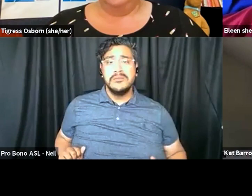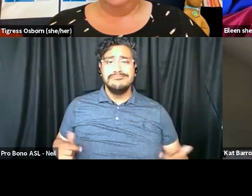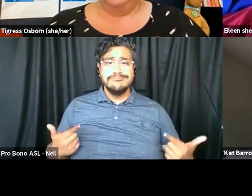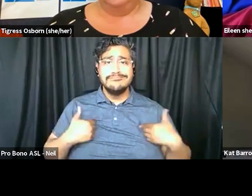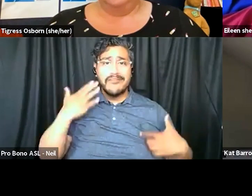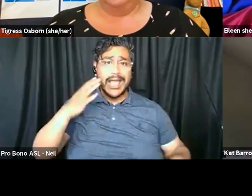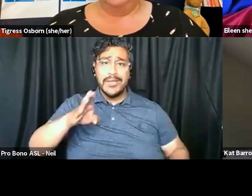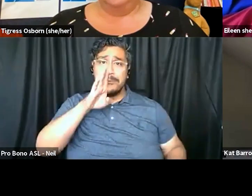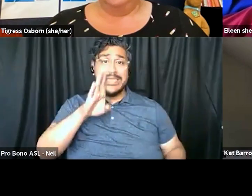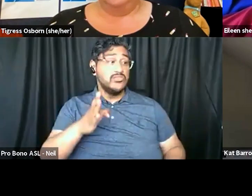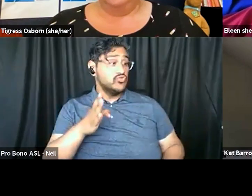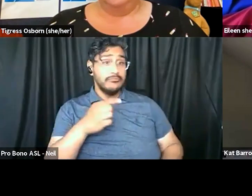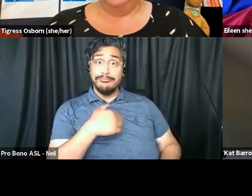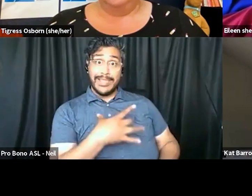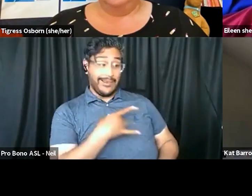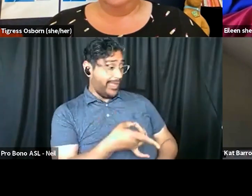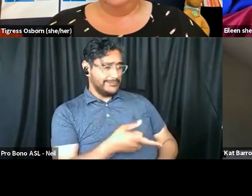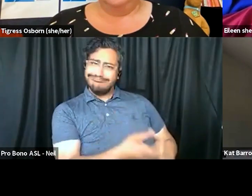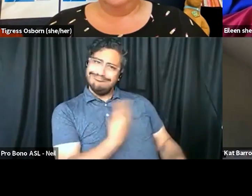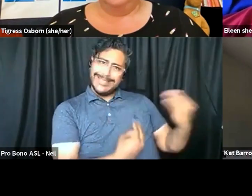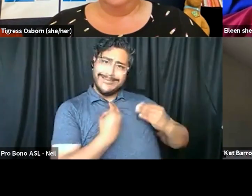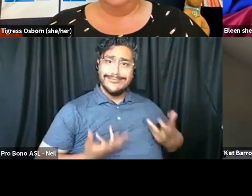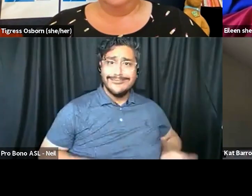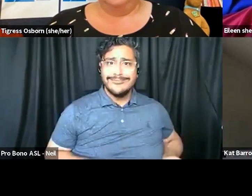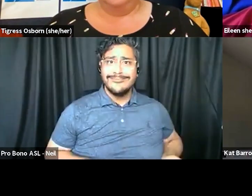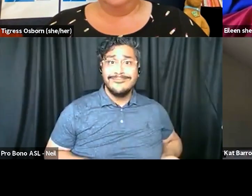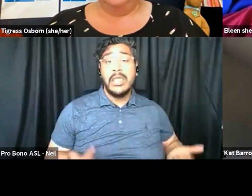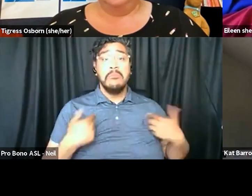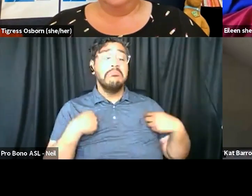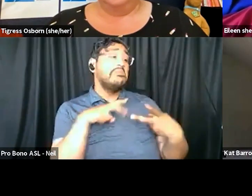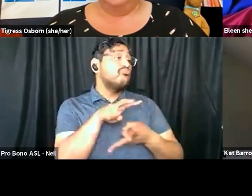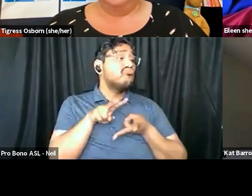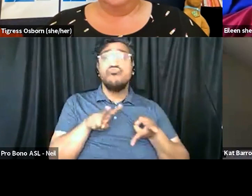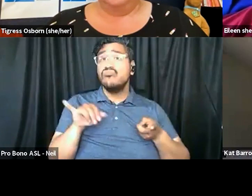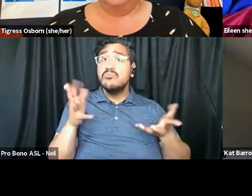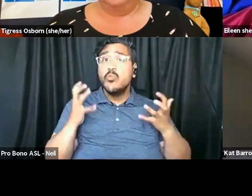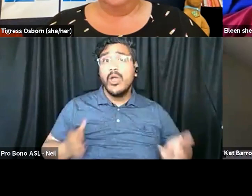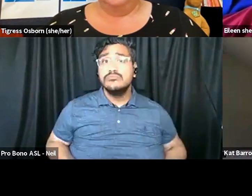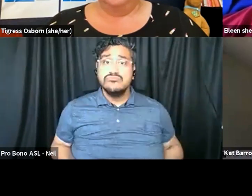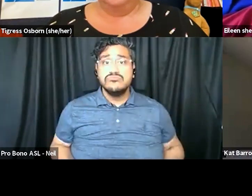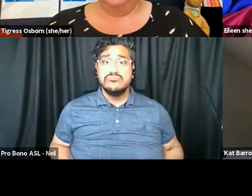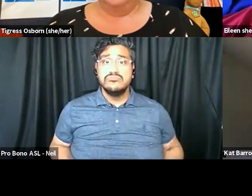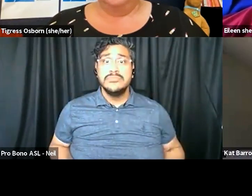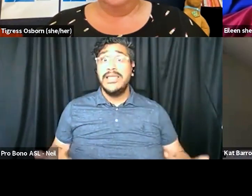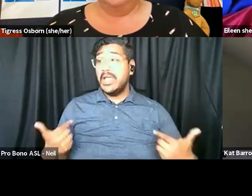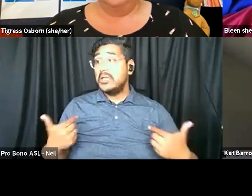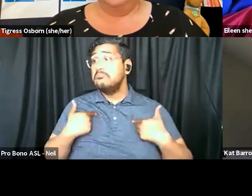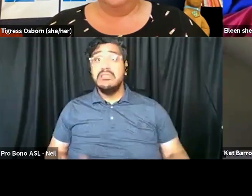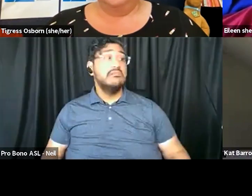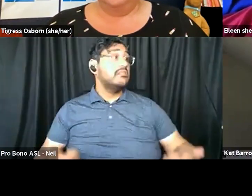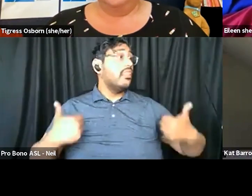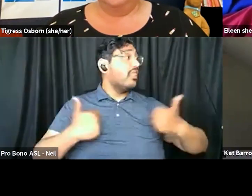who eats what she likes and makes love when she wants and lives and loves out